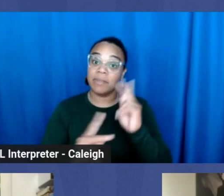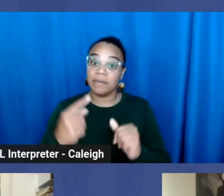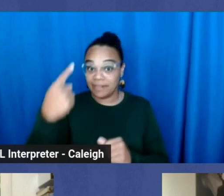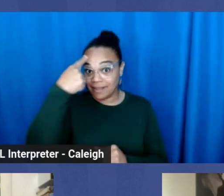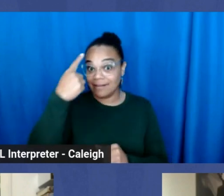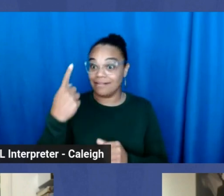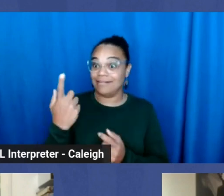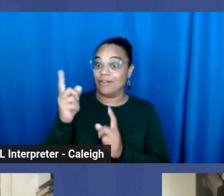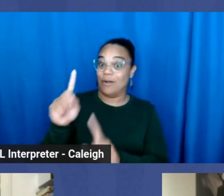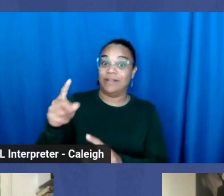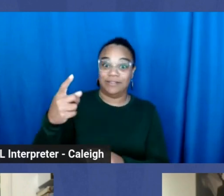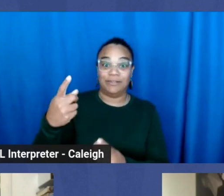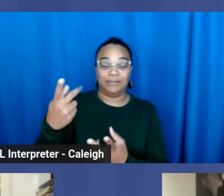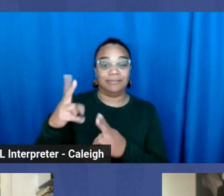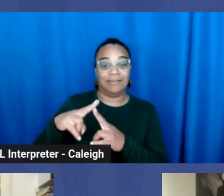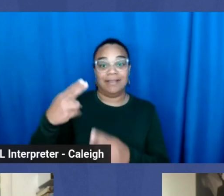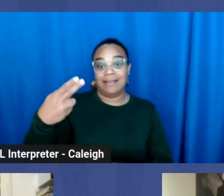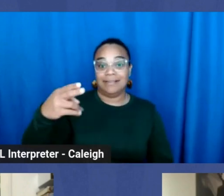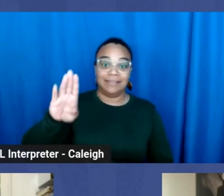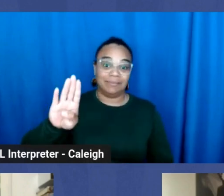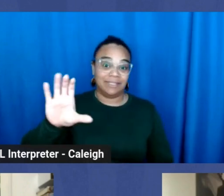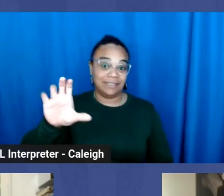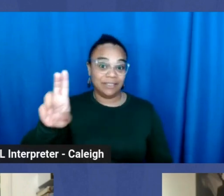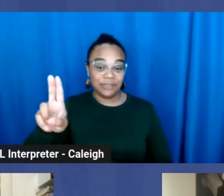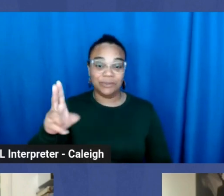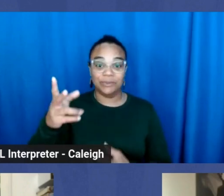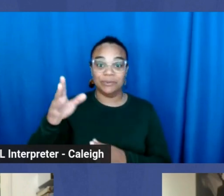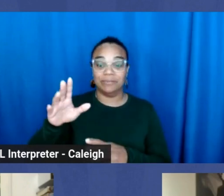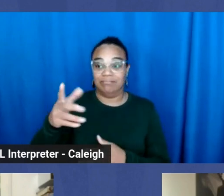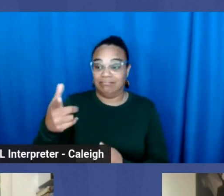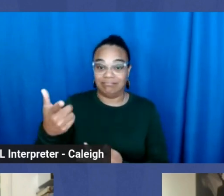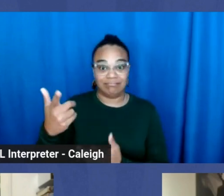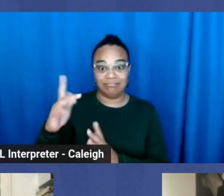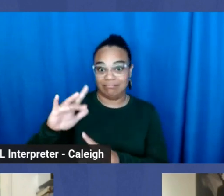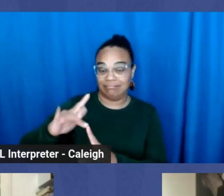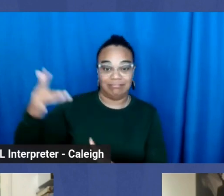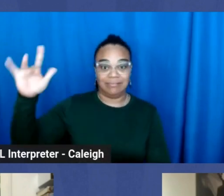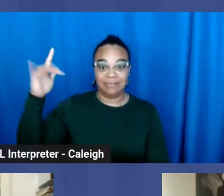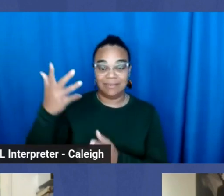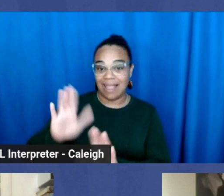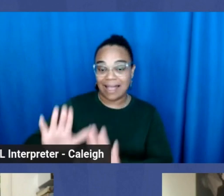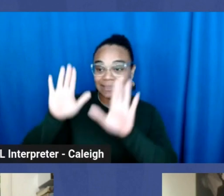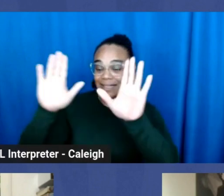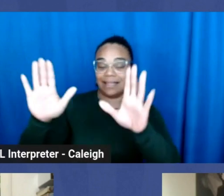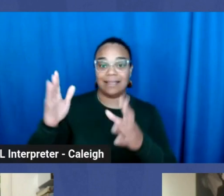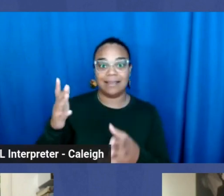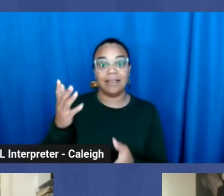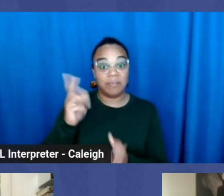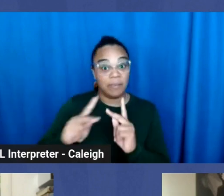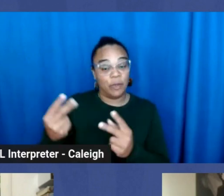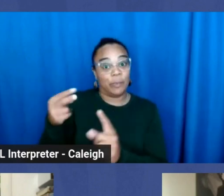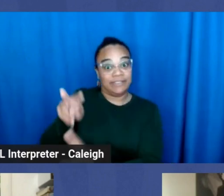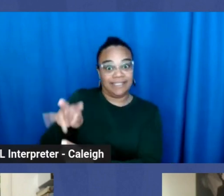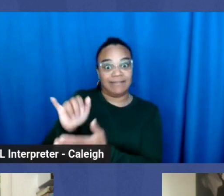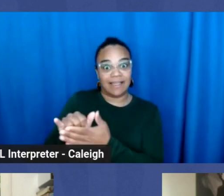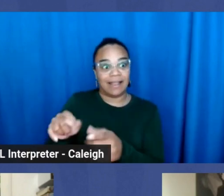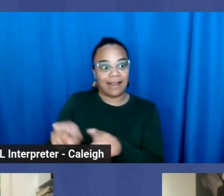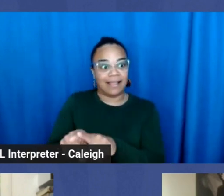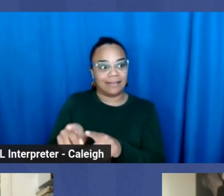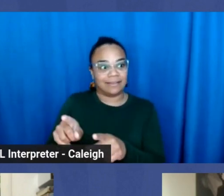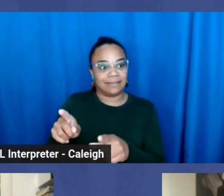this HBCU that is prestigious, that is excellent. It might be